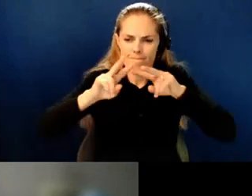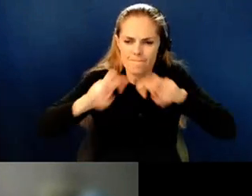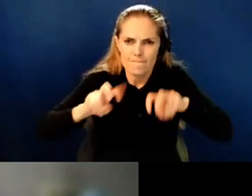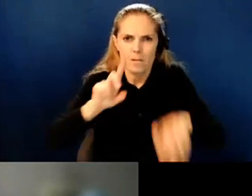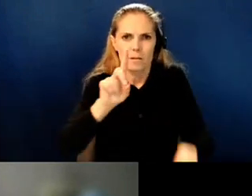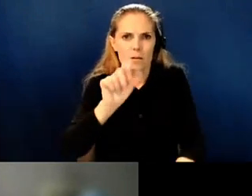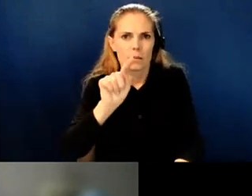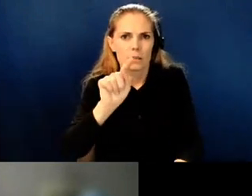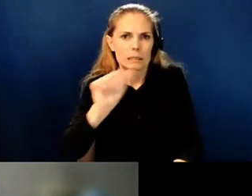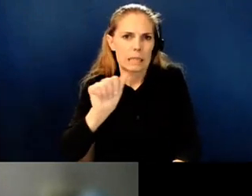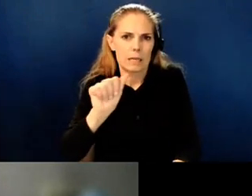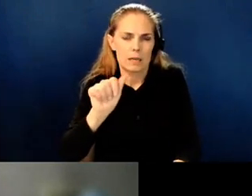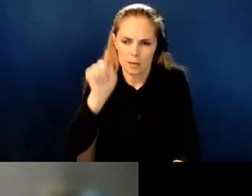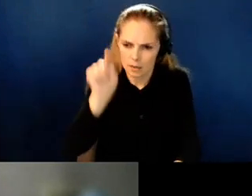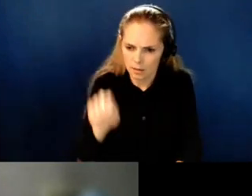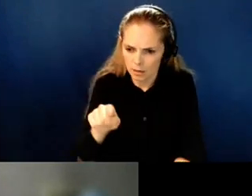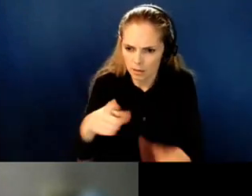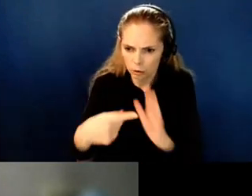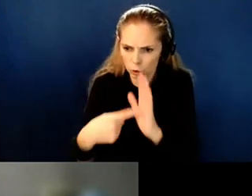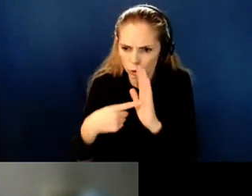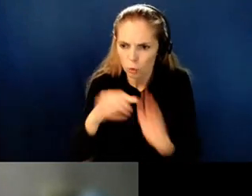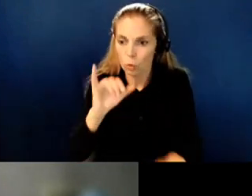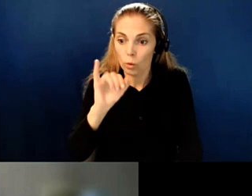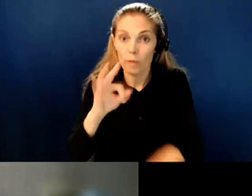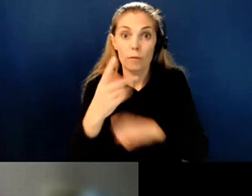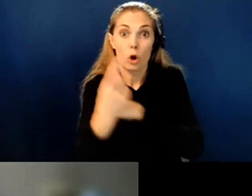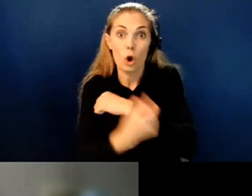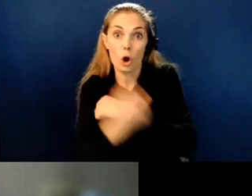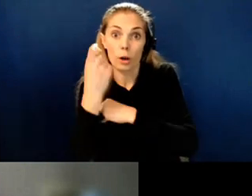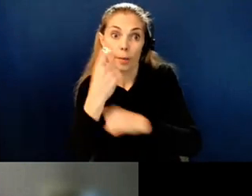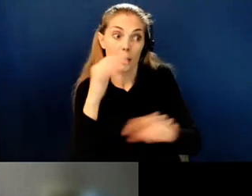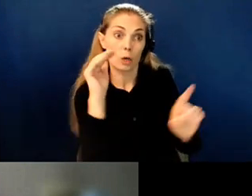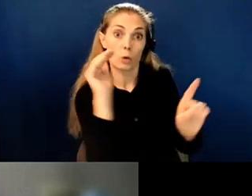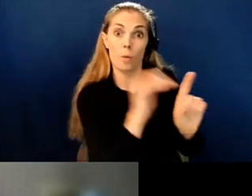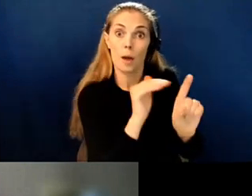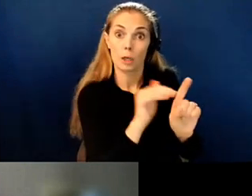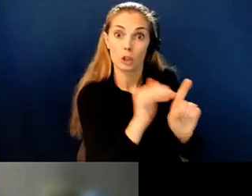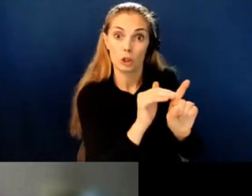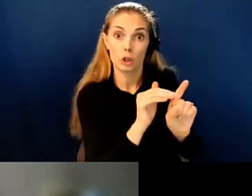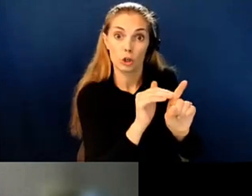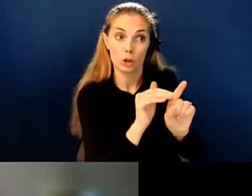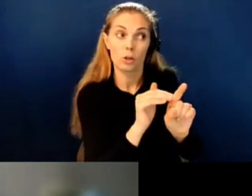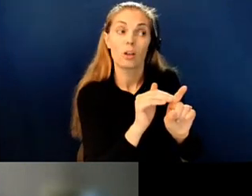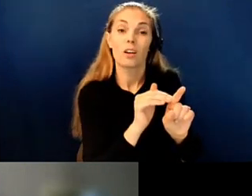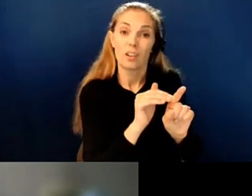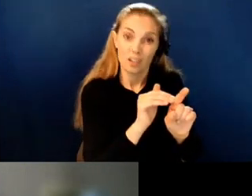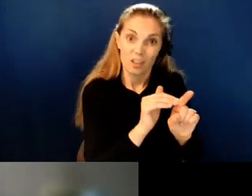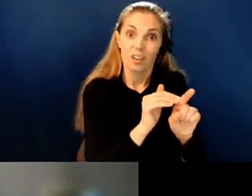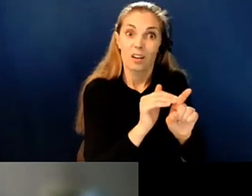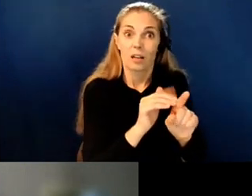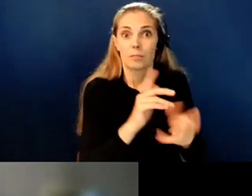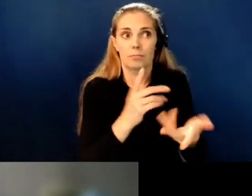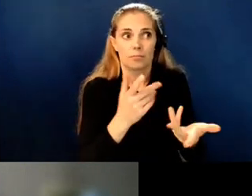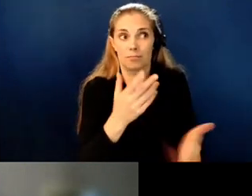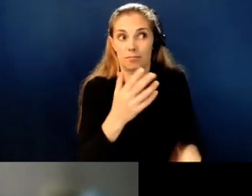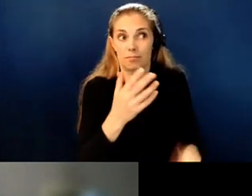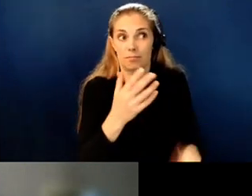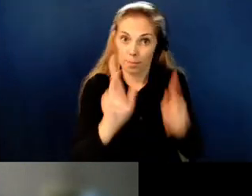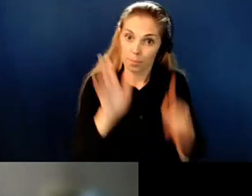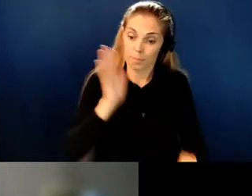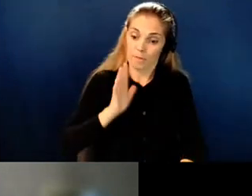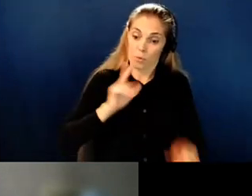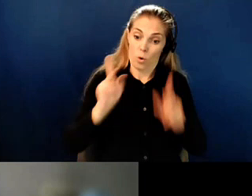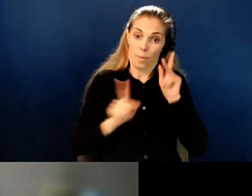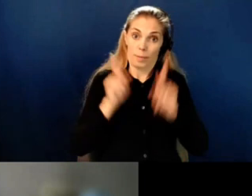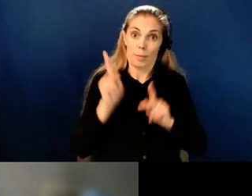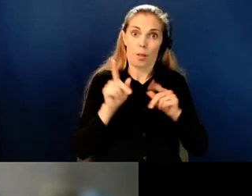automated text reminders in reducing missed appointments, about 50 to 75%. So there's a video here that you can watch.